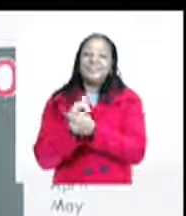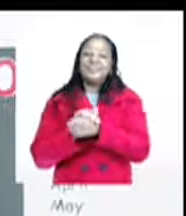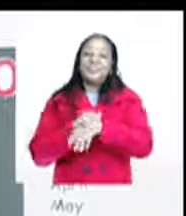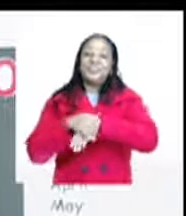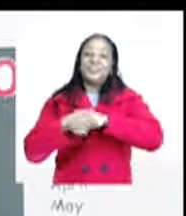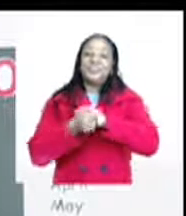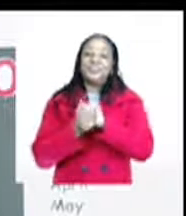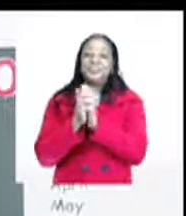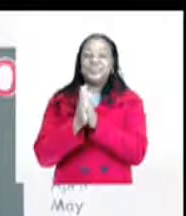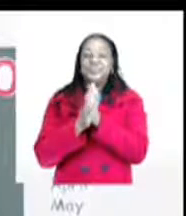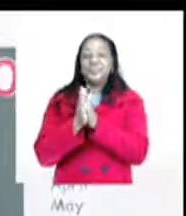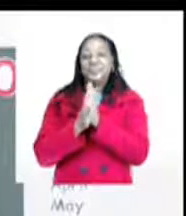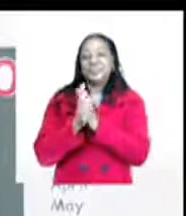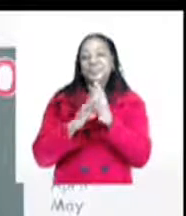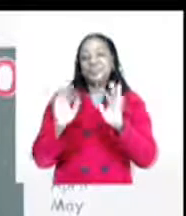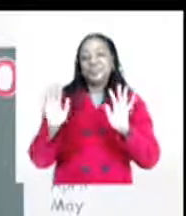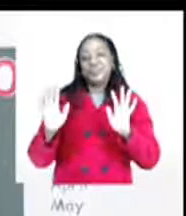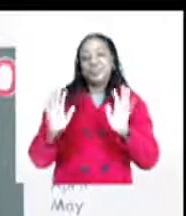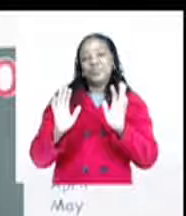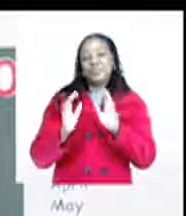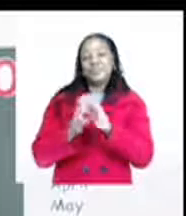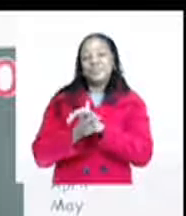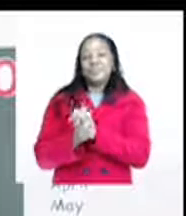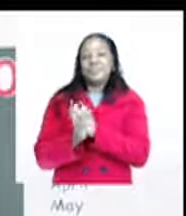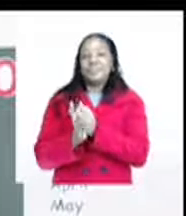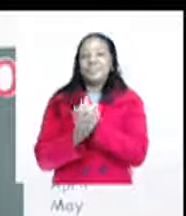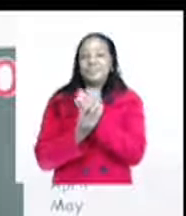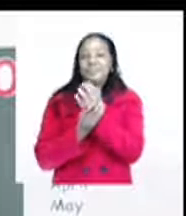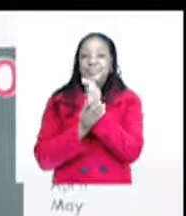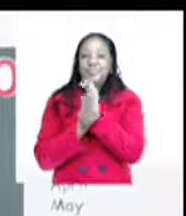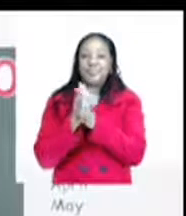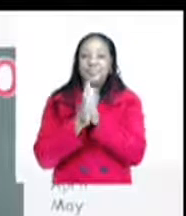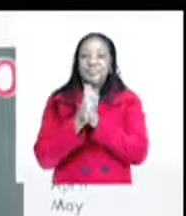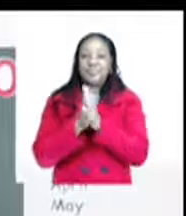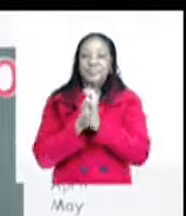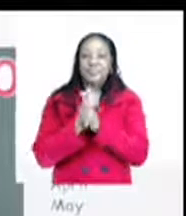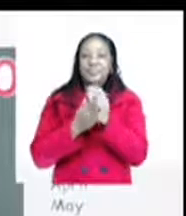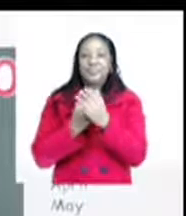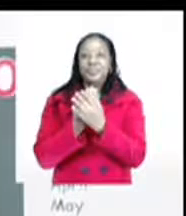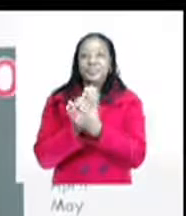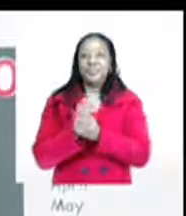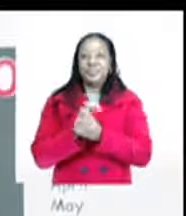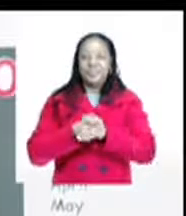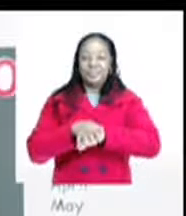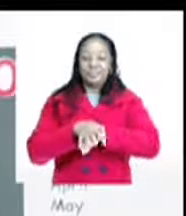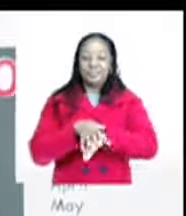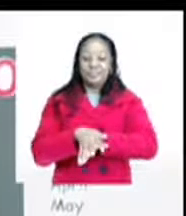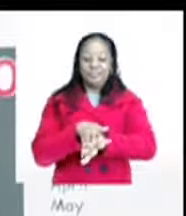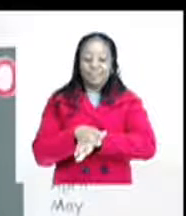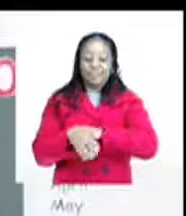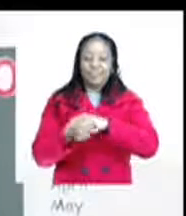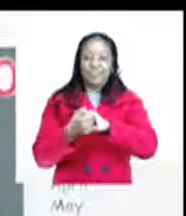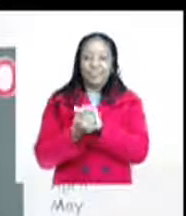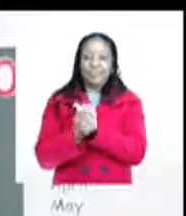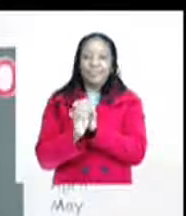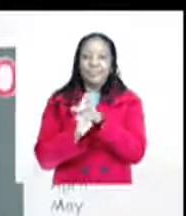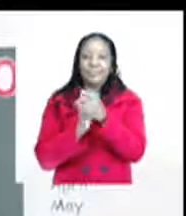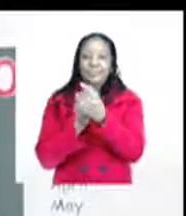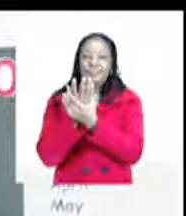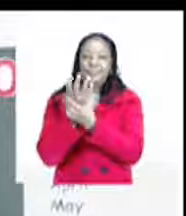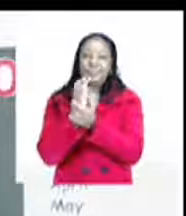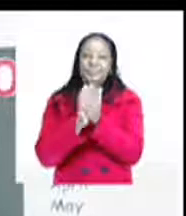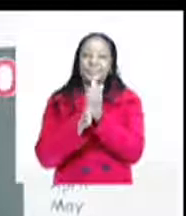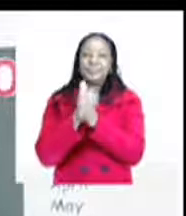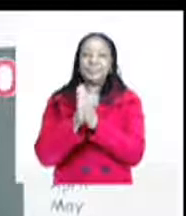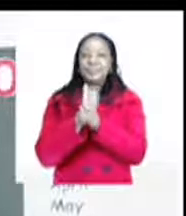are clean. We have sanitized. Rub, rub, rub your hands back,